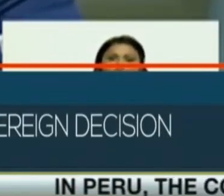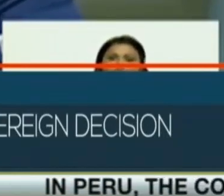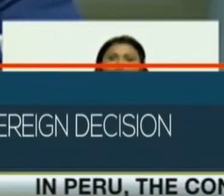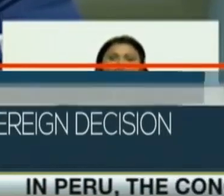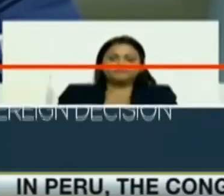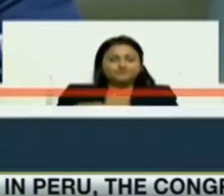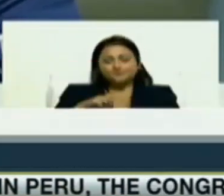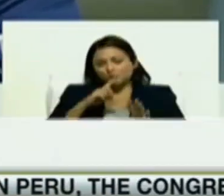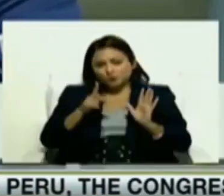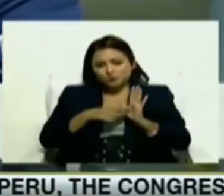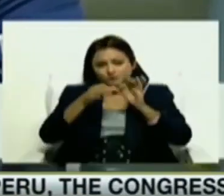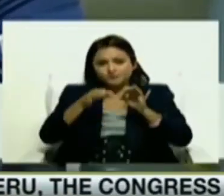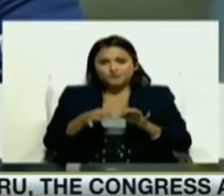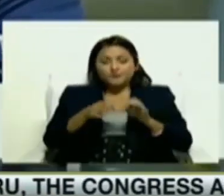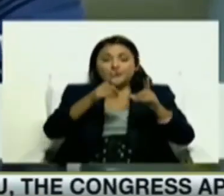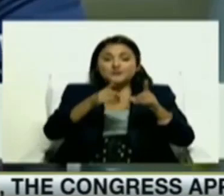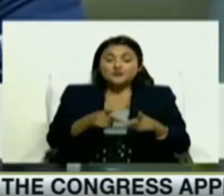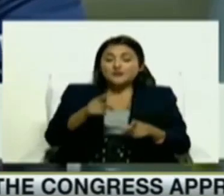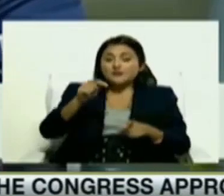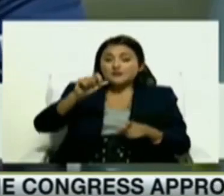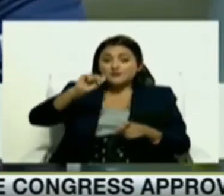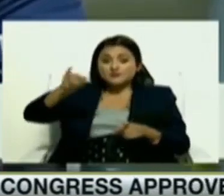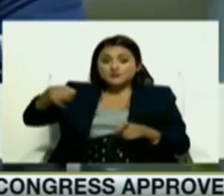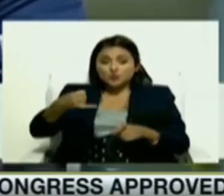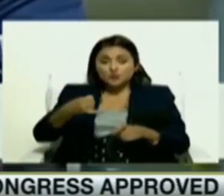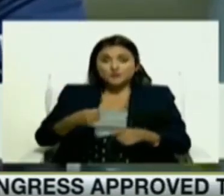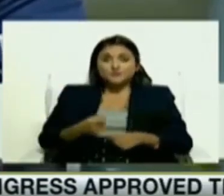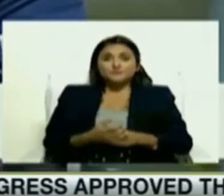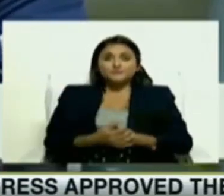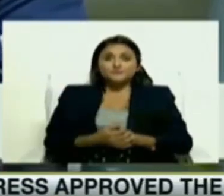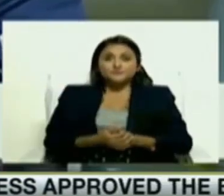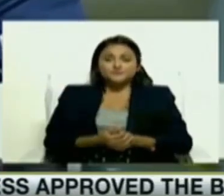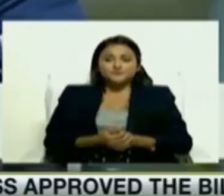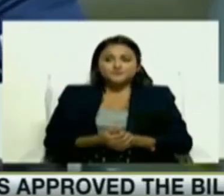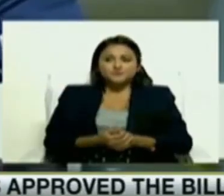this sovereign decision of the Constitutional Chamber of the Supreme Court of Justice.